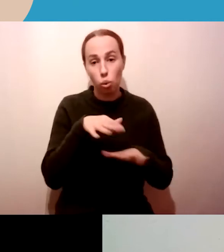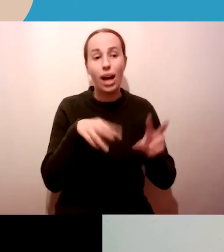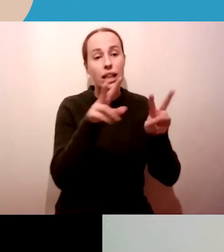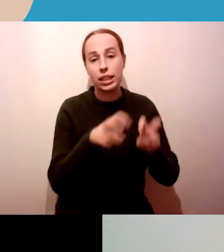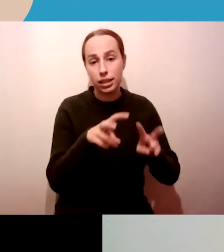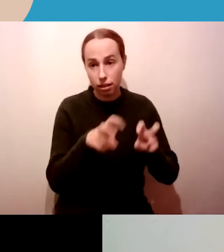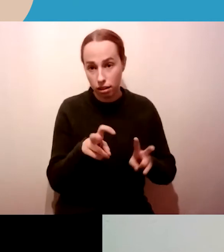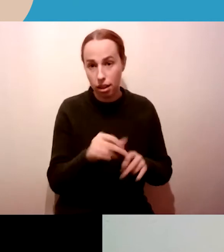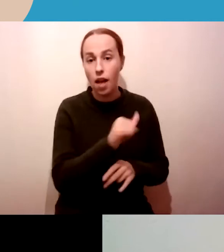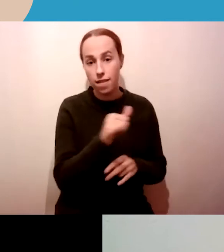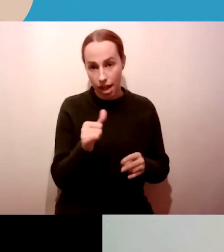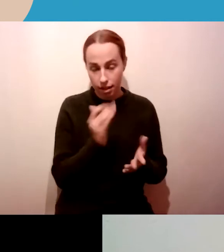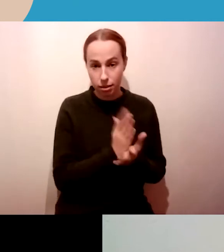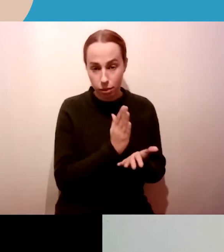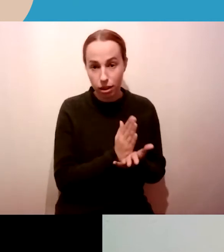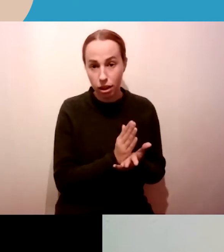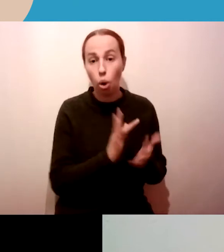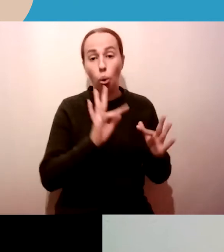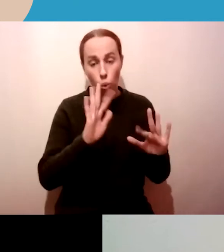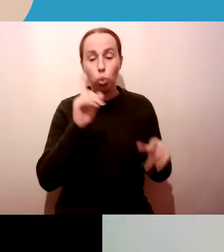fails to ensure their rights.